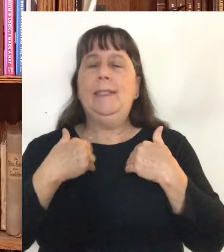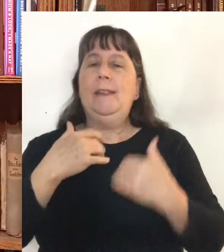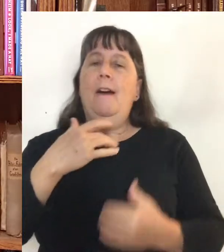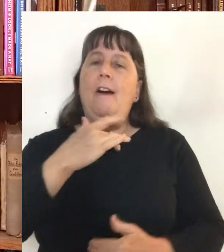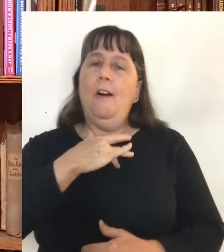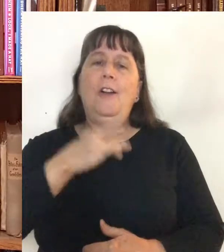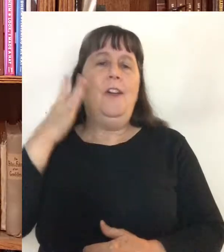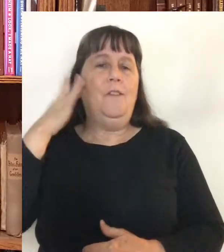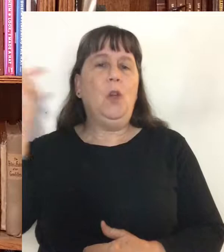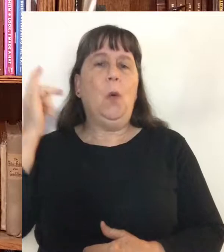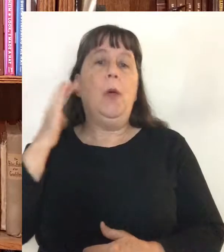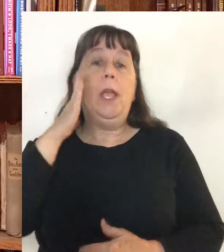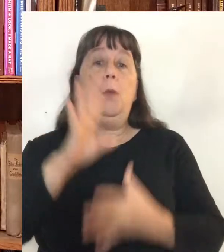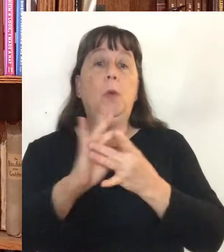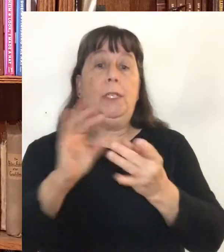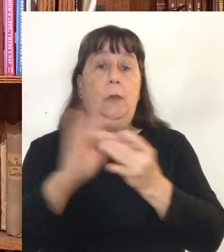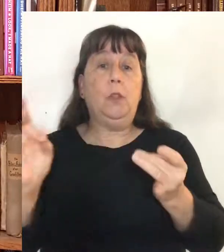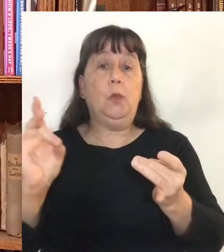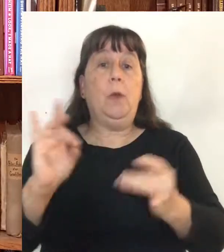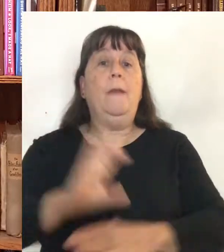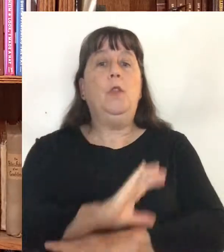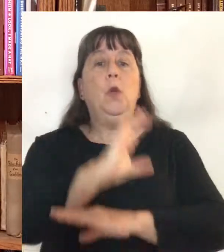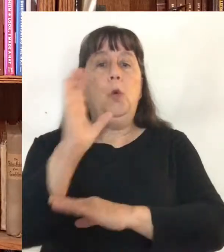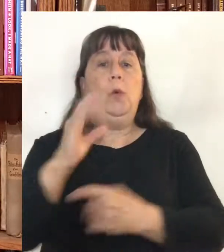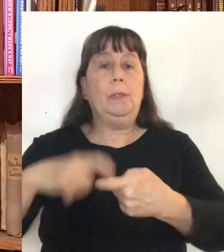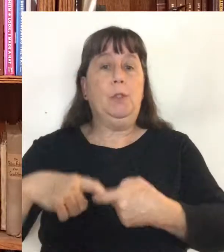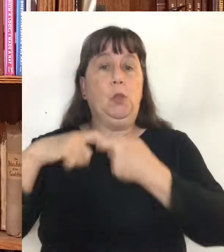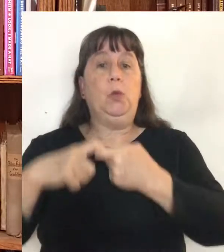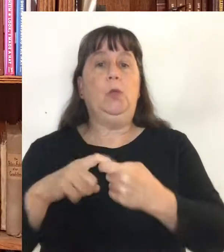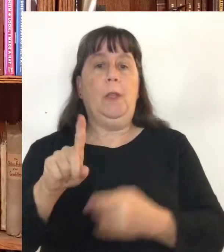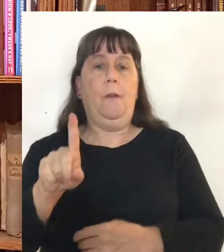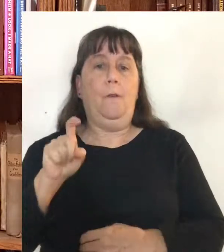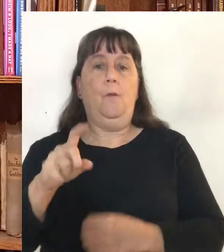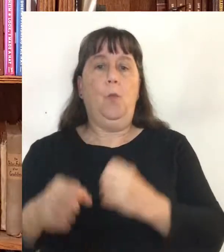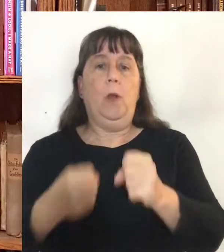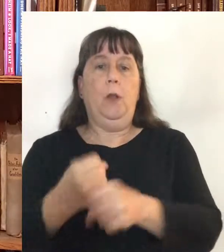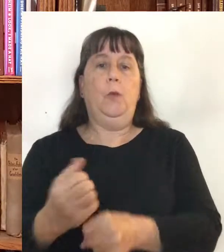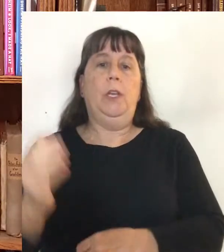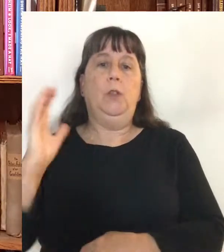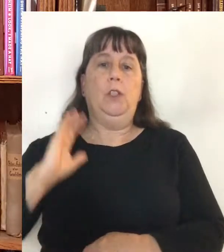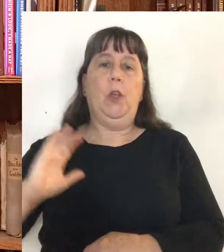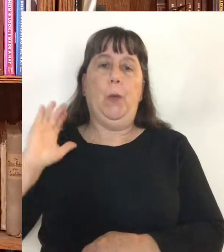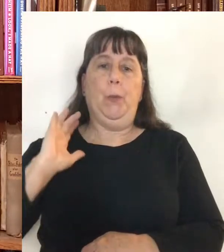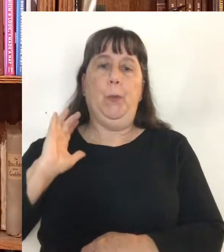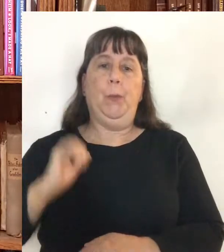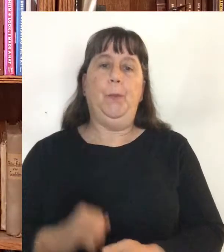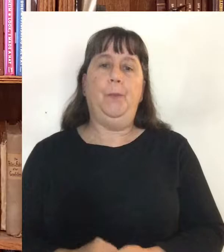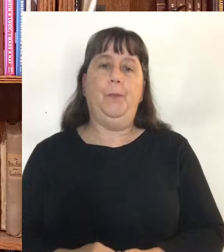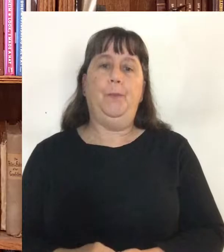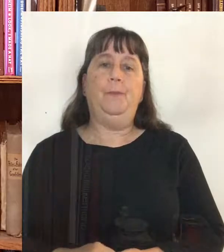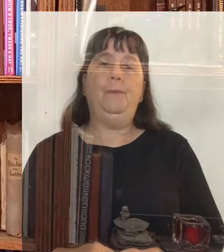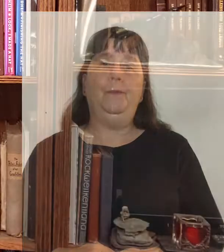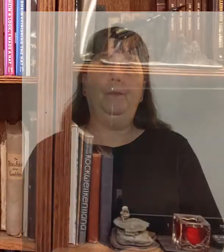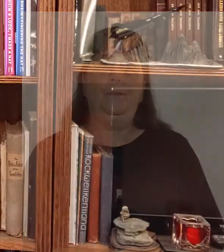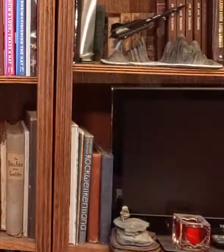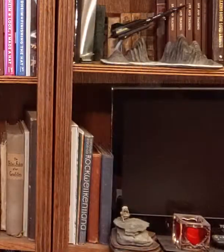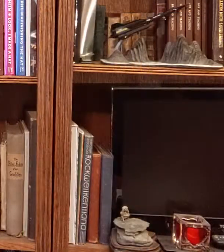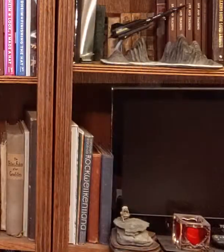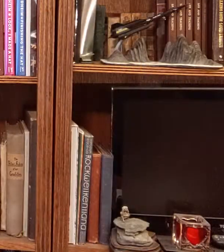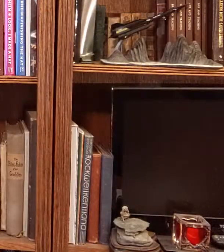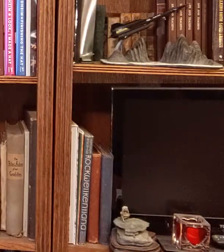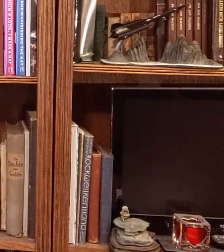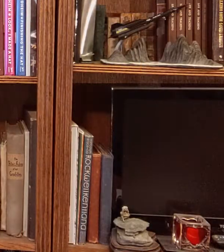with a heart of gold. He's going to tell the story of the Christmas truce from 100 years ago.